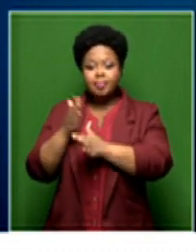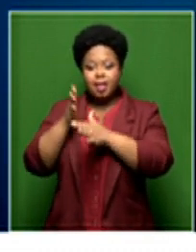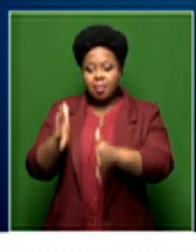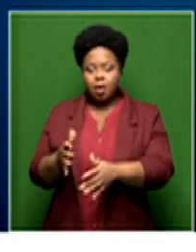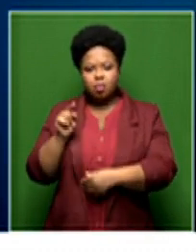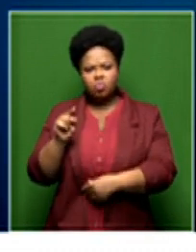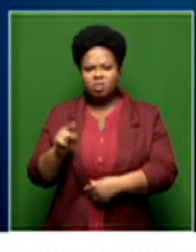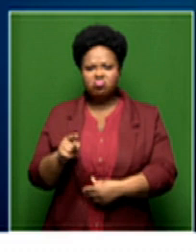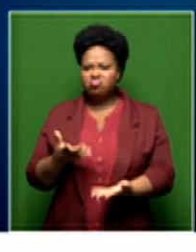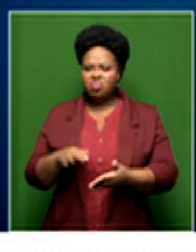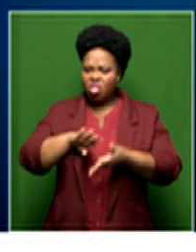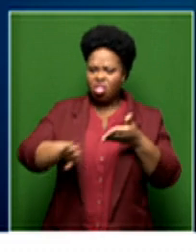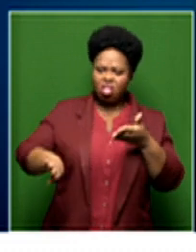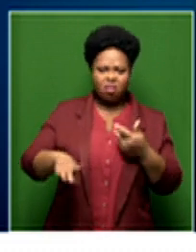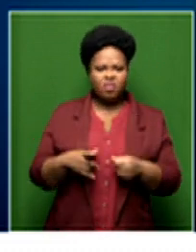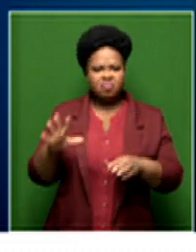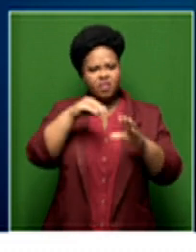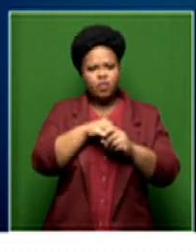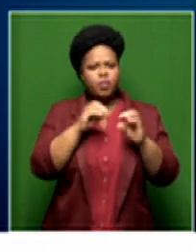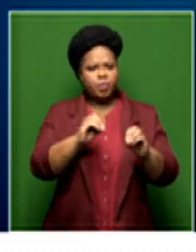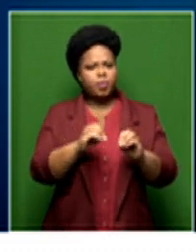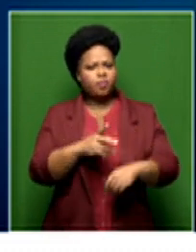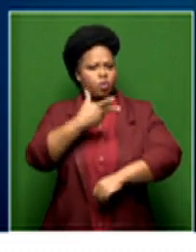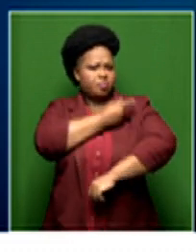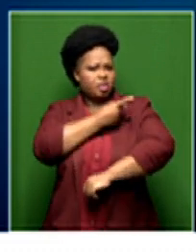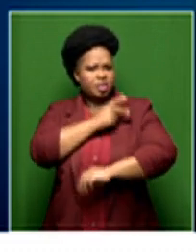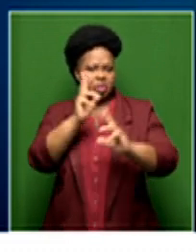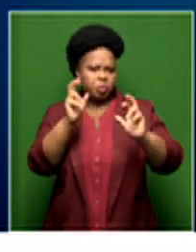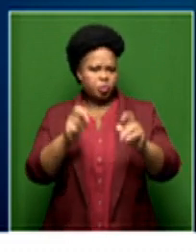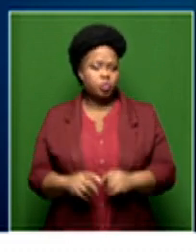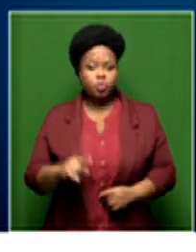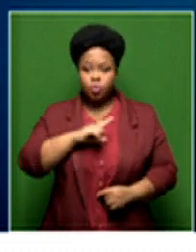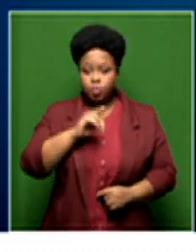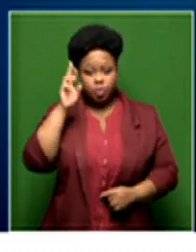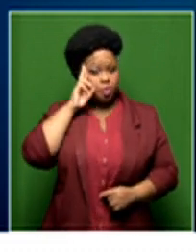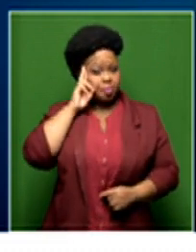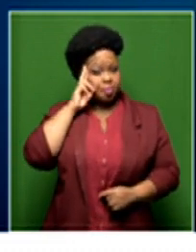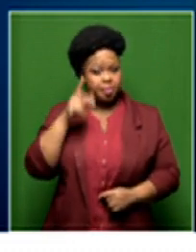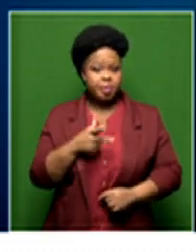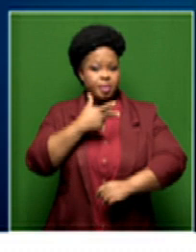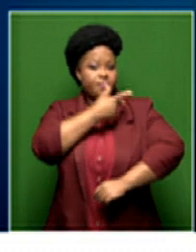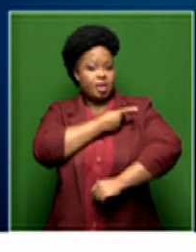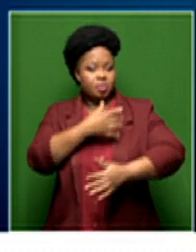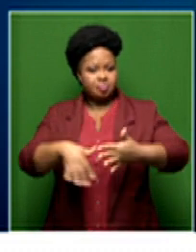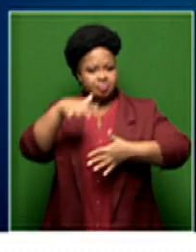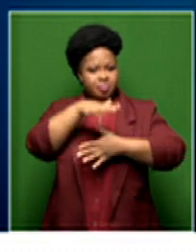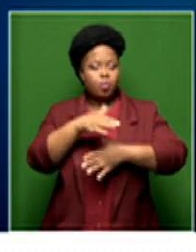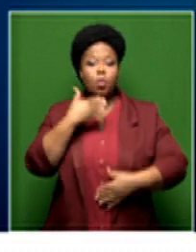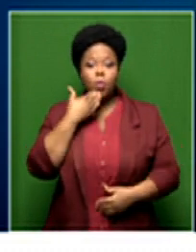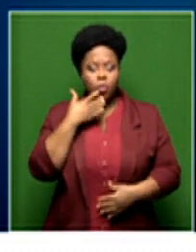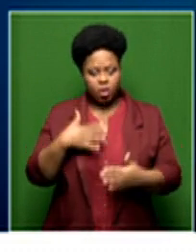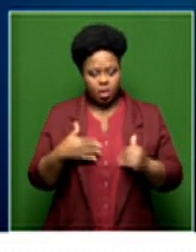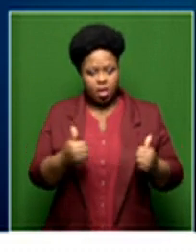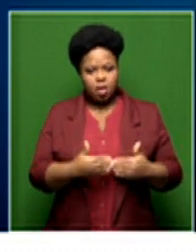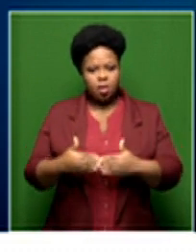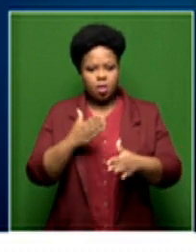in dealing with the issue of vaccination. As you would recall, that the vaccine will prioritize the healthcare workers